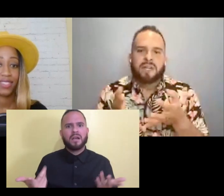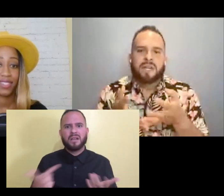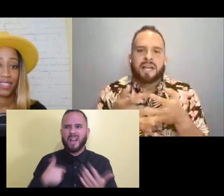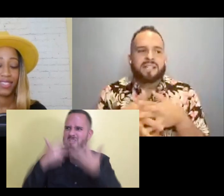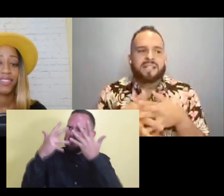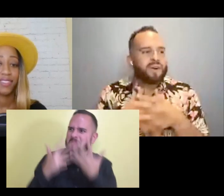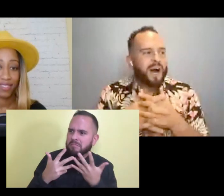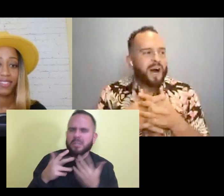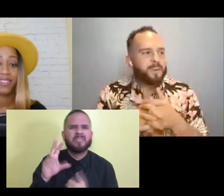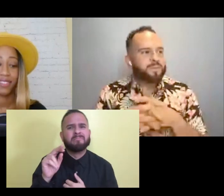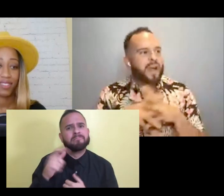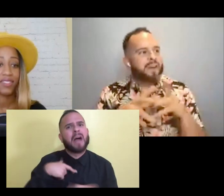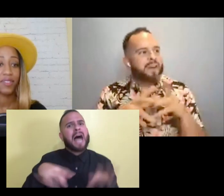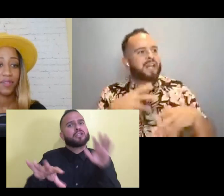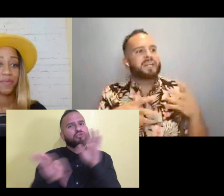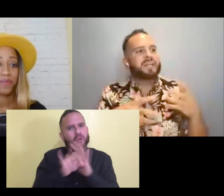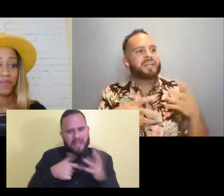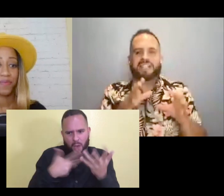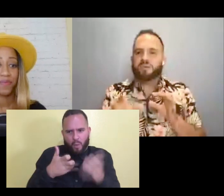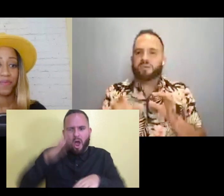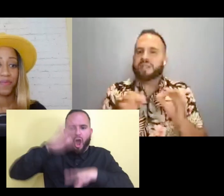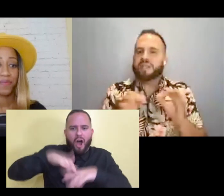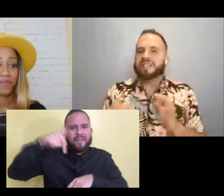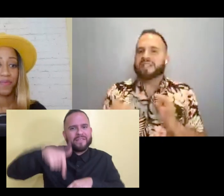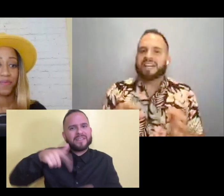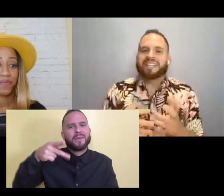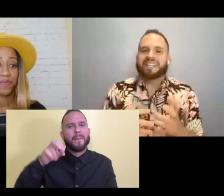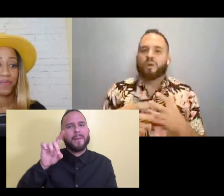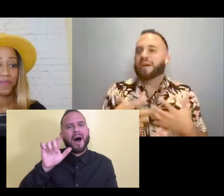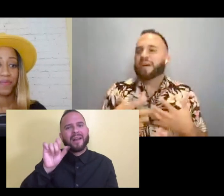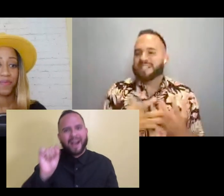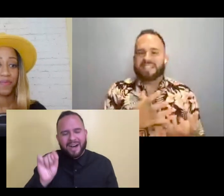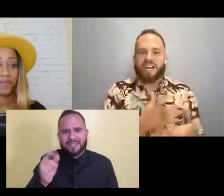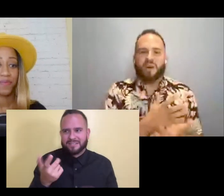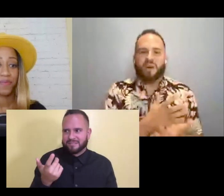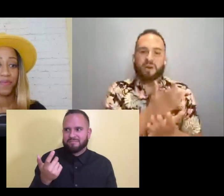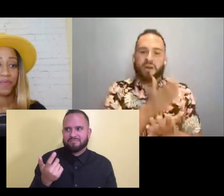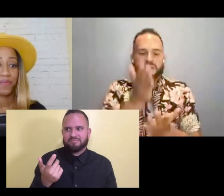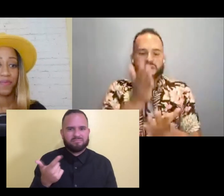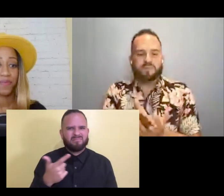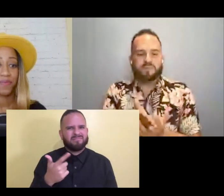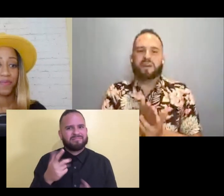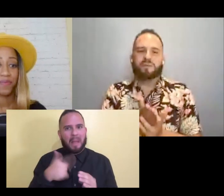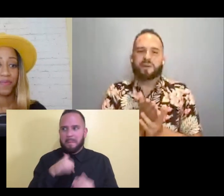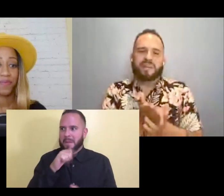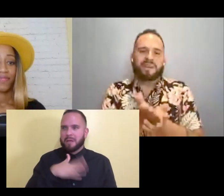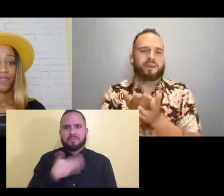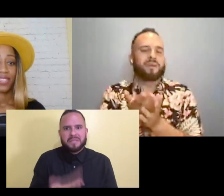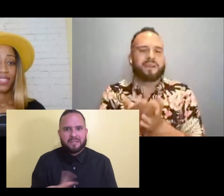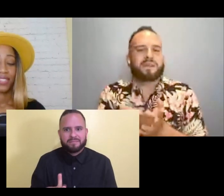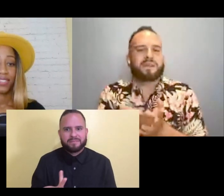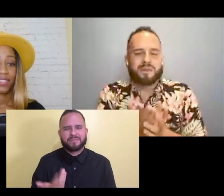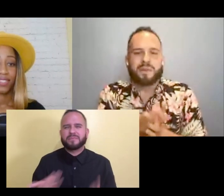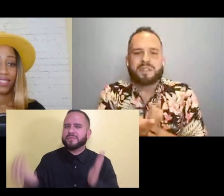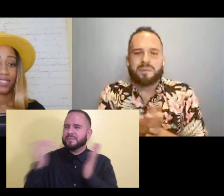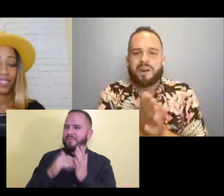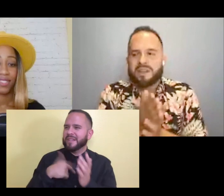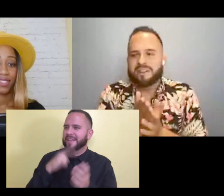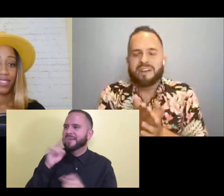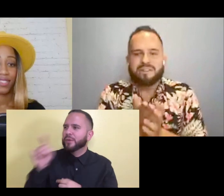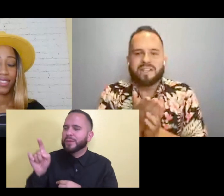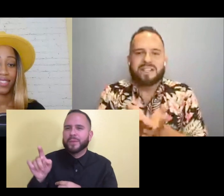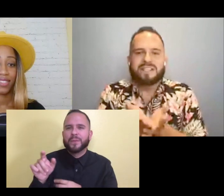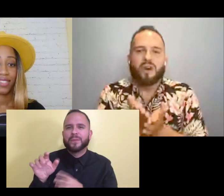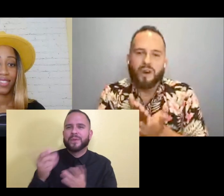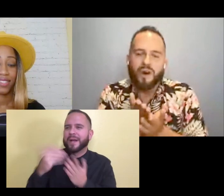that. And so I feel like, again, like just really selecting what is it that I want. If this was my final moment, if you don't want to go to someone's birthday party, you're